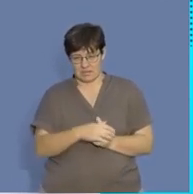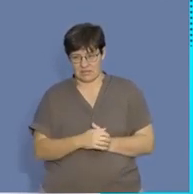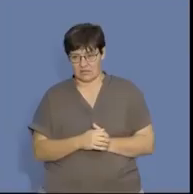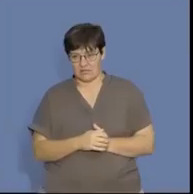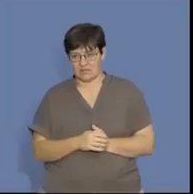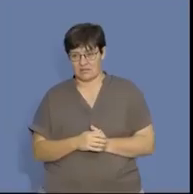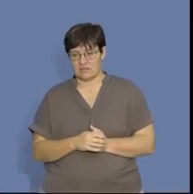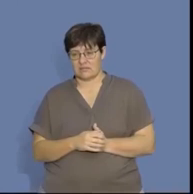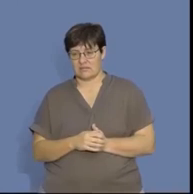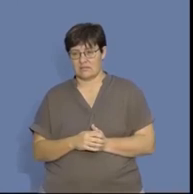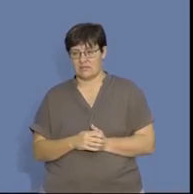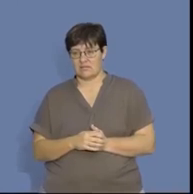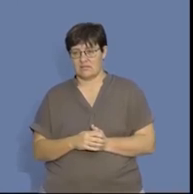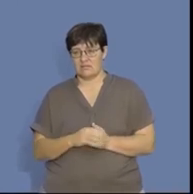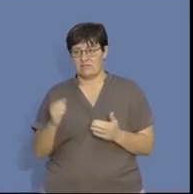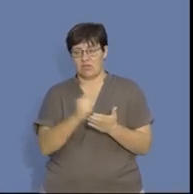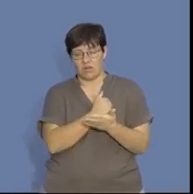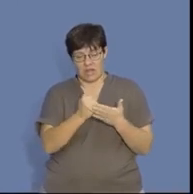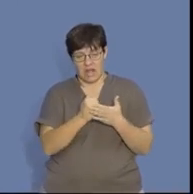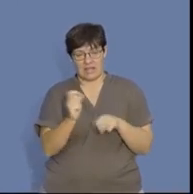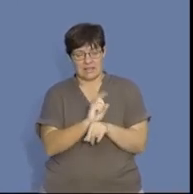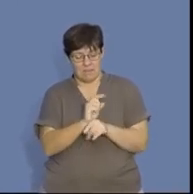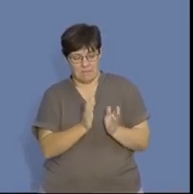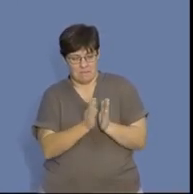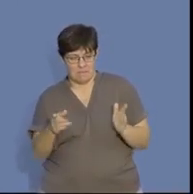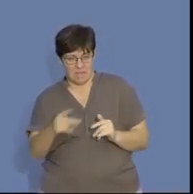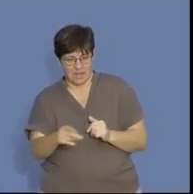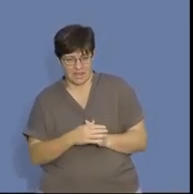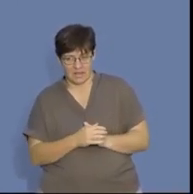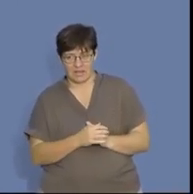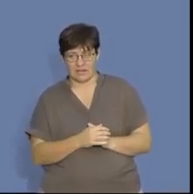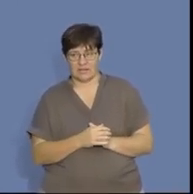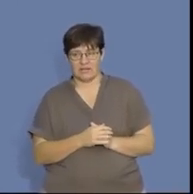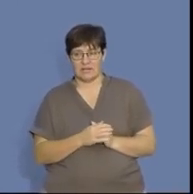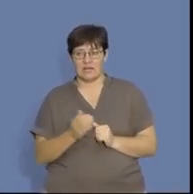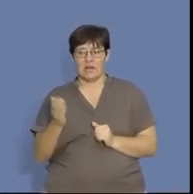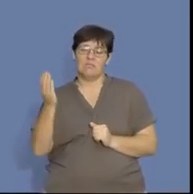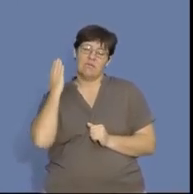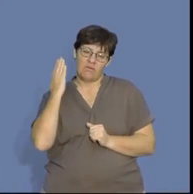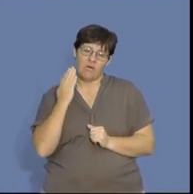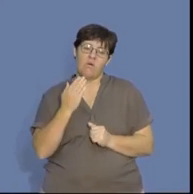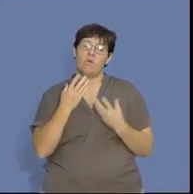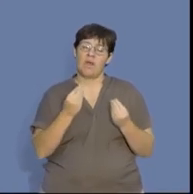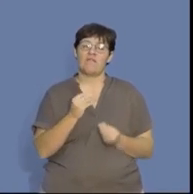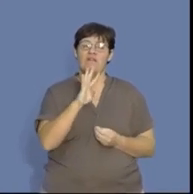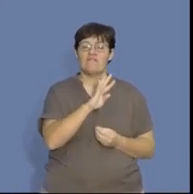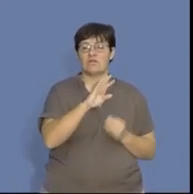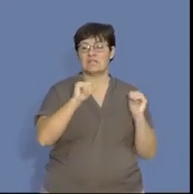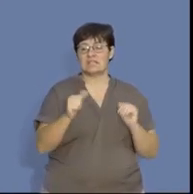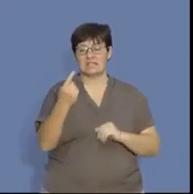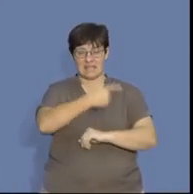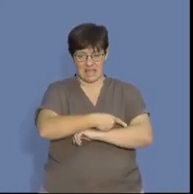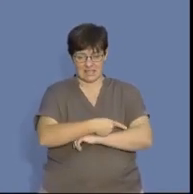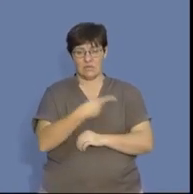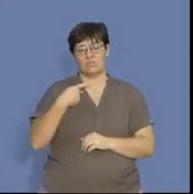that. Right, if we look at the creditors payment period, previously we were taking 46 days